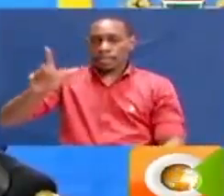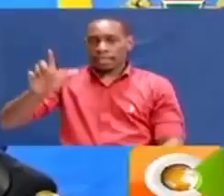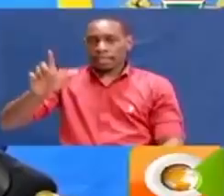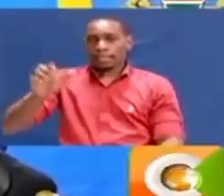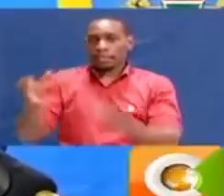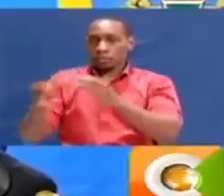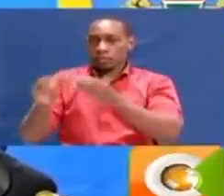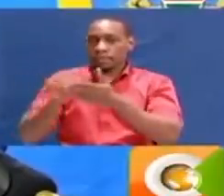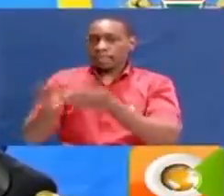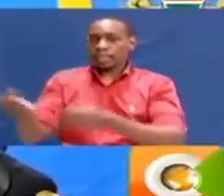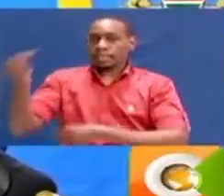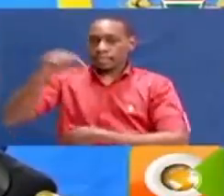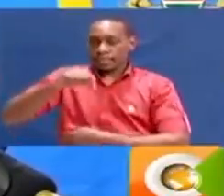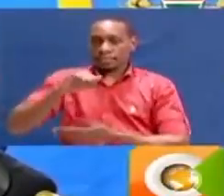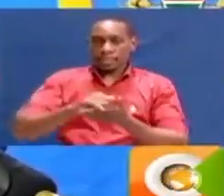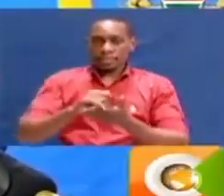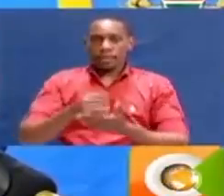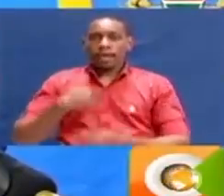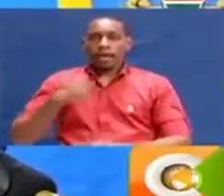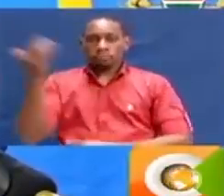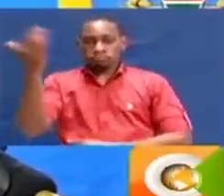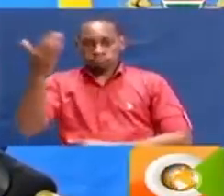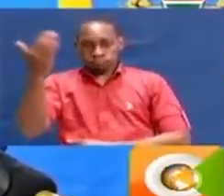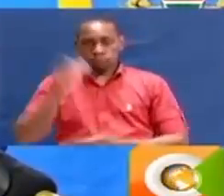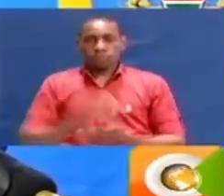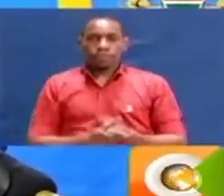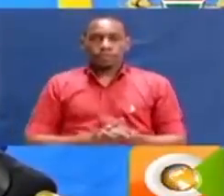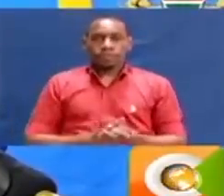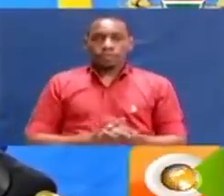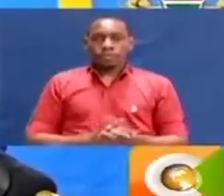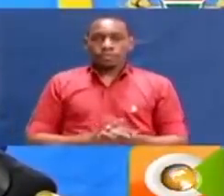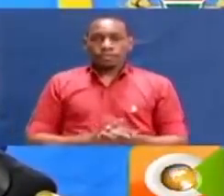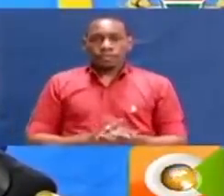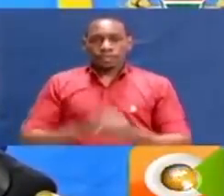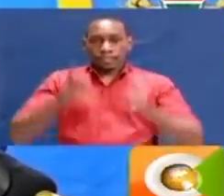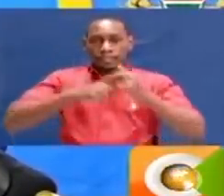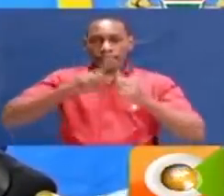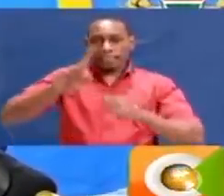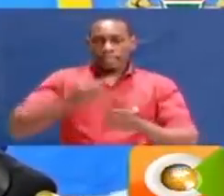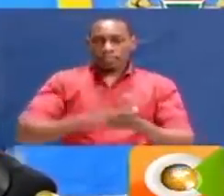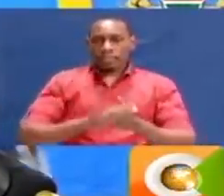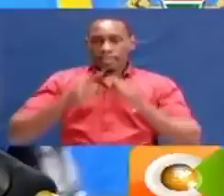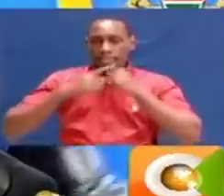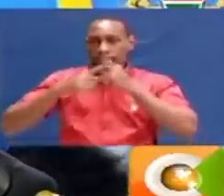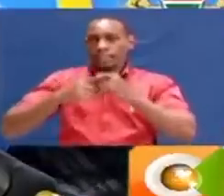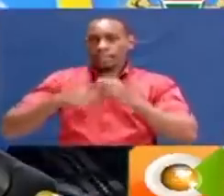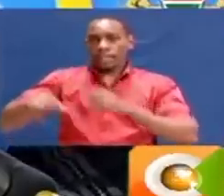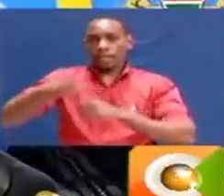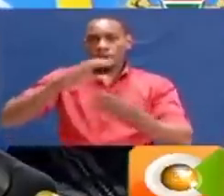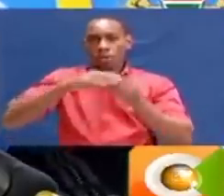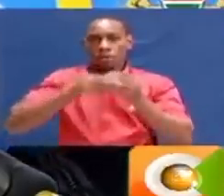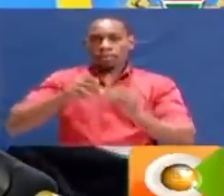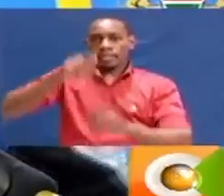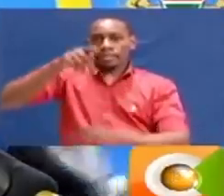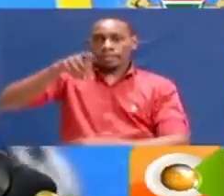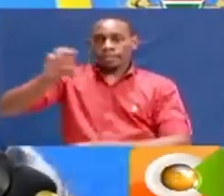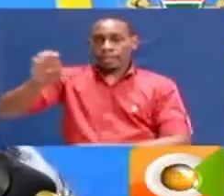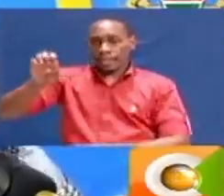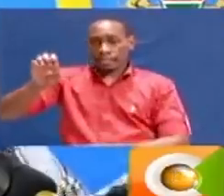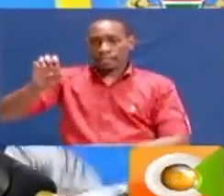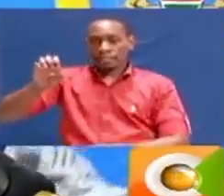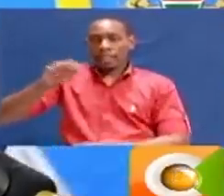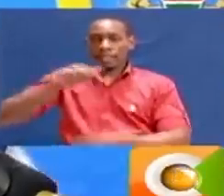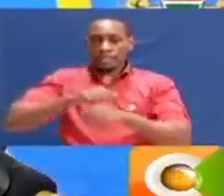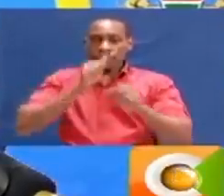Airtel, who have come to make a presentation to us of some 6,600 locally made PPEs. So when